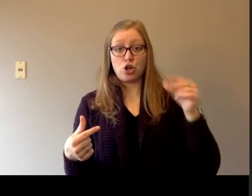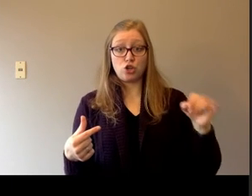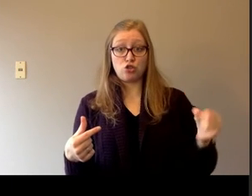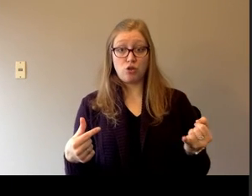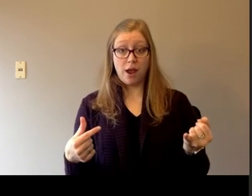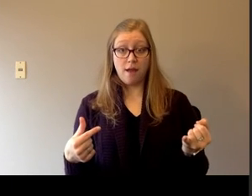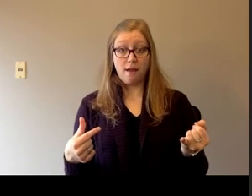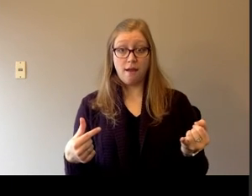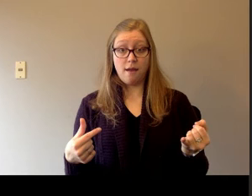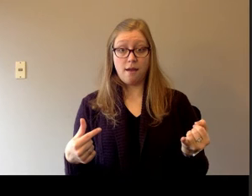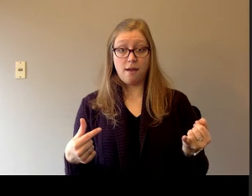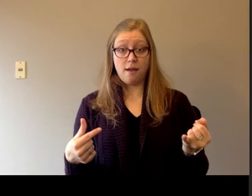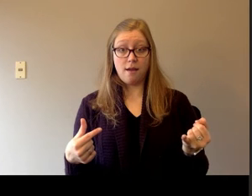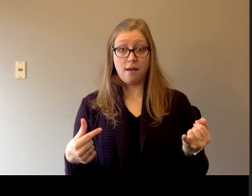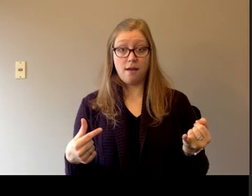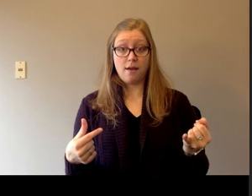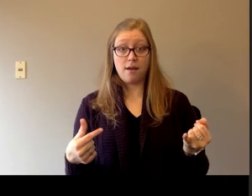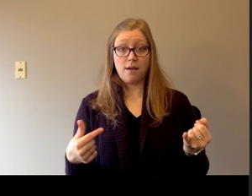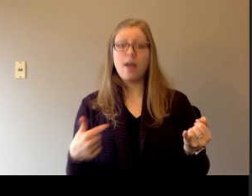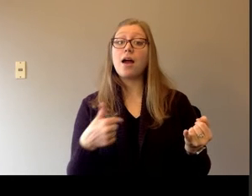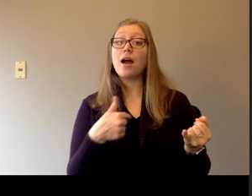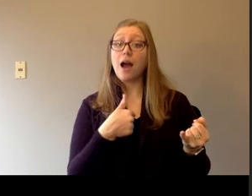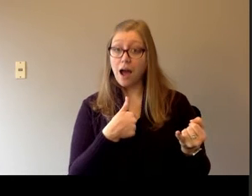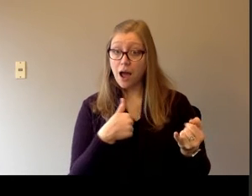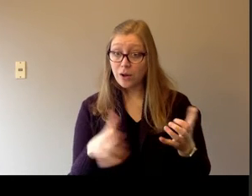measure of angle